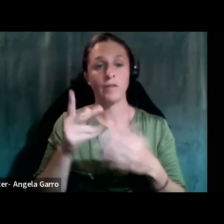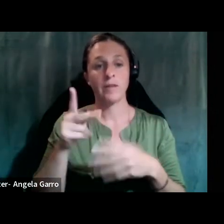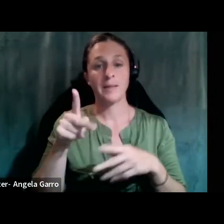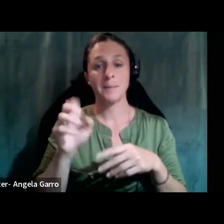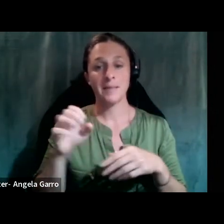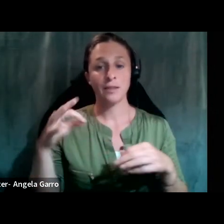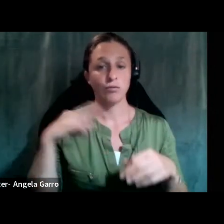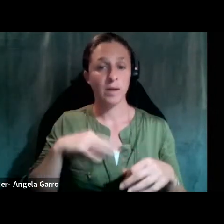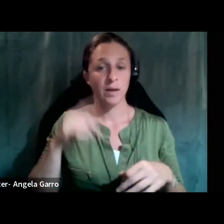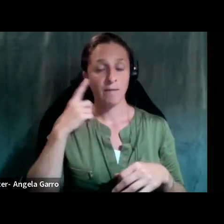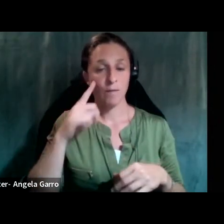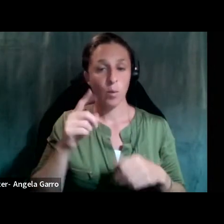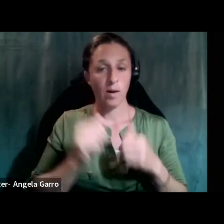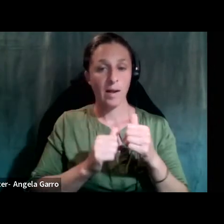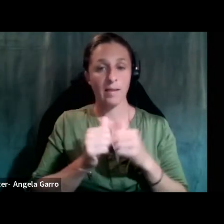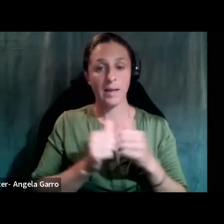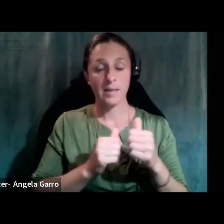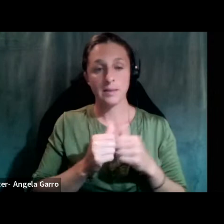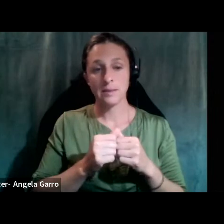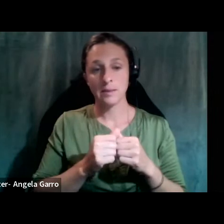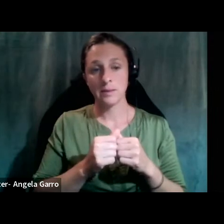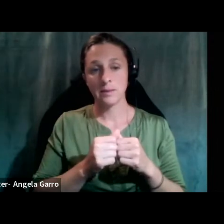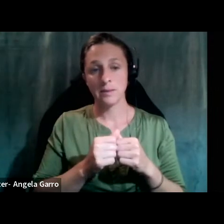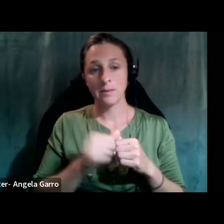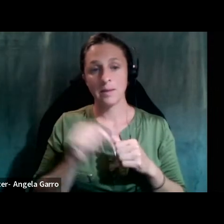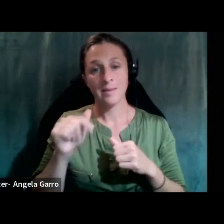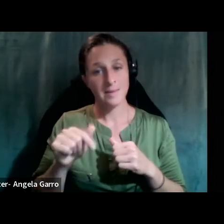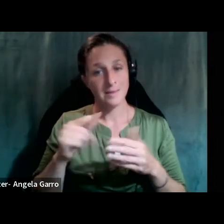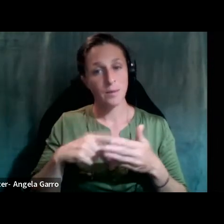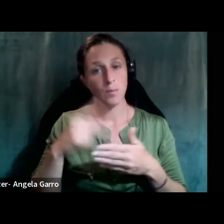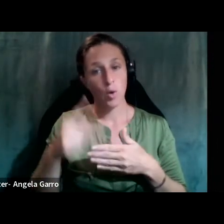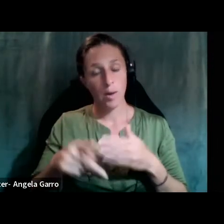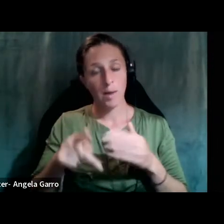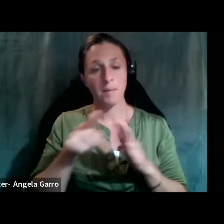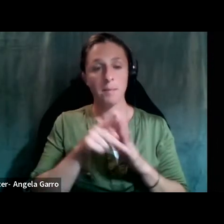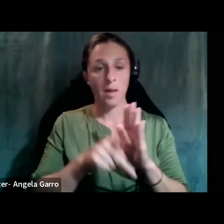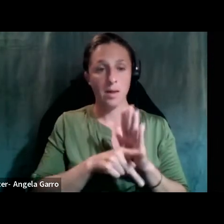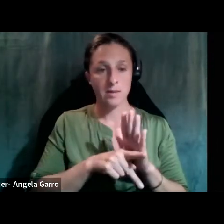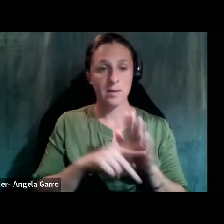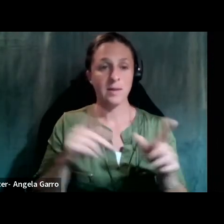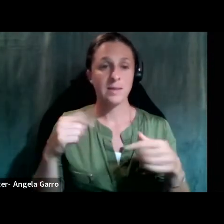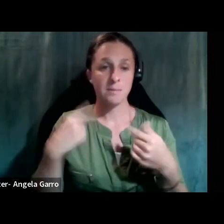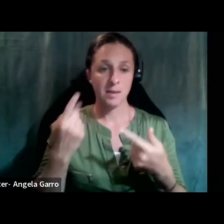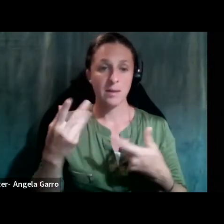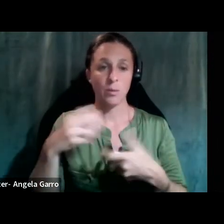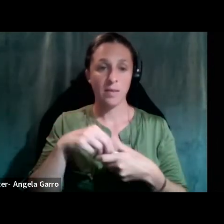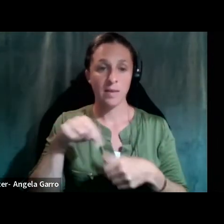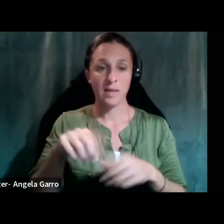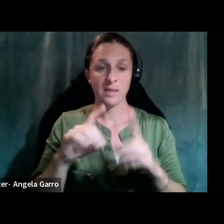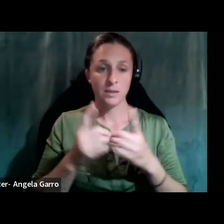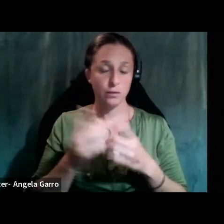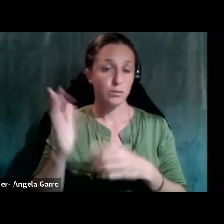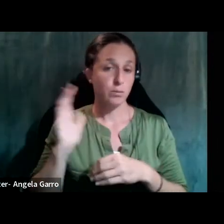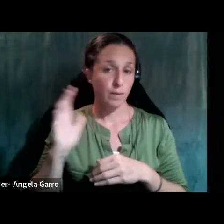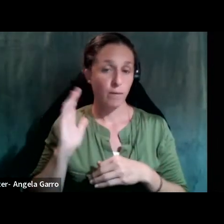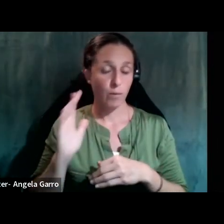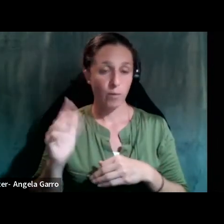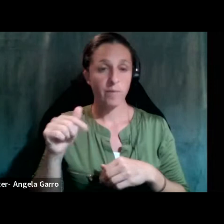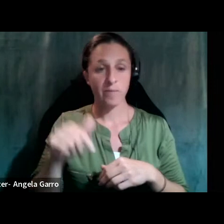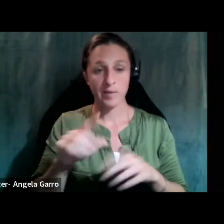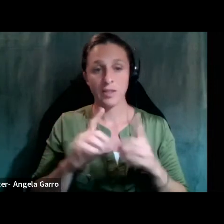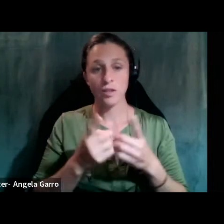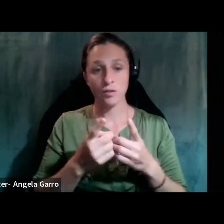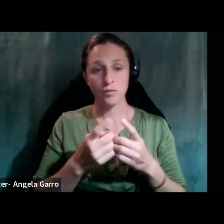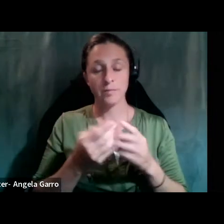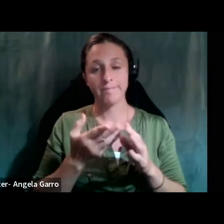athletics. This is a program policy that's been in this district before, actually, and this district moved away